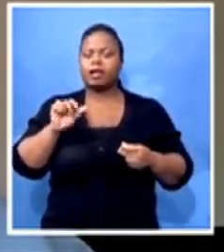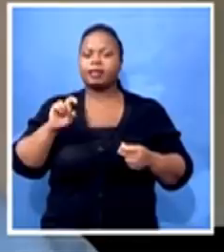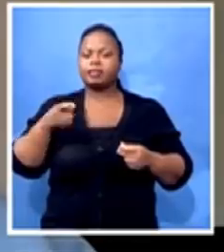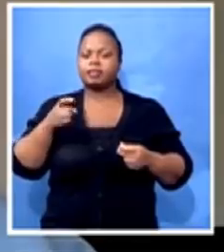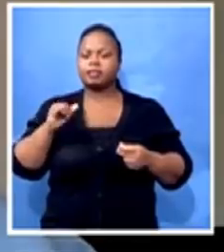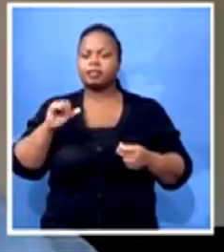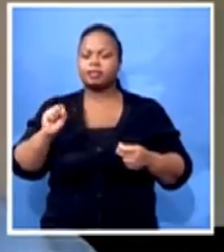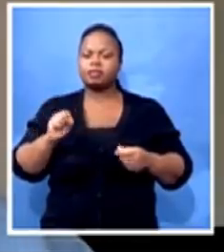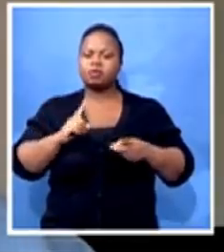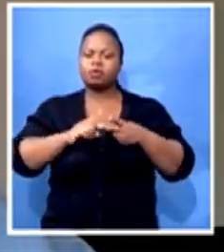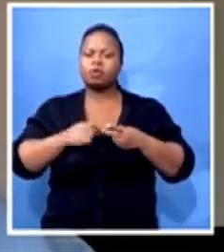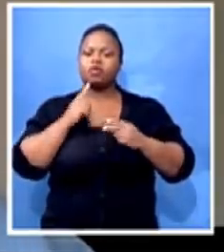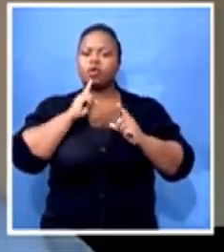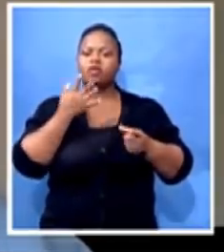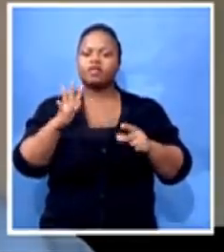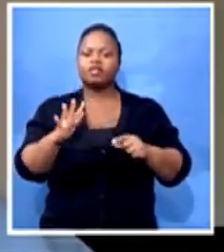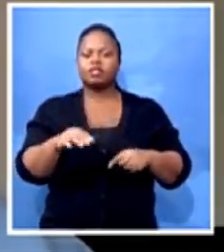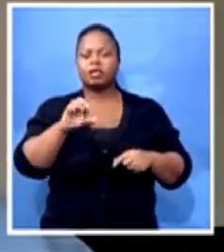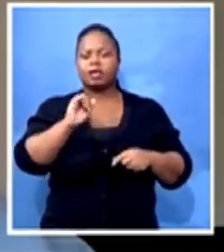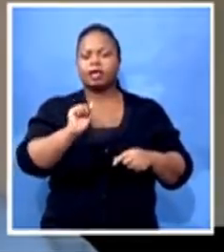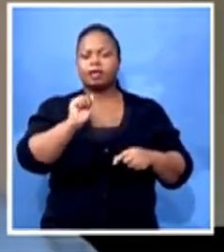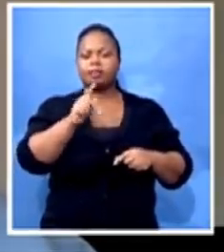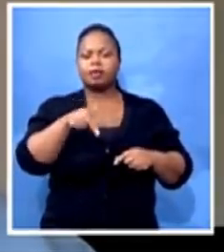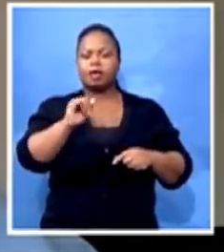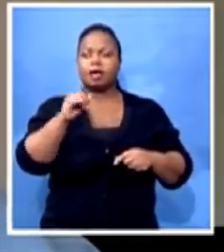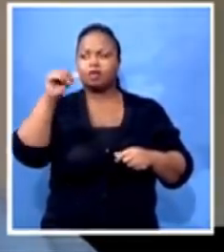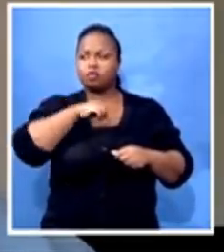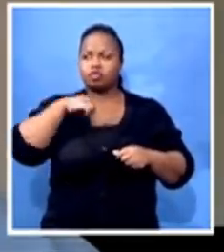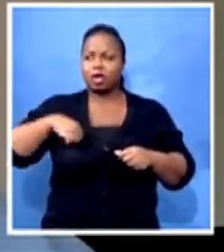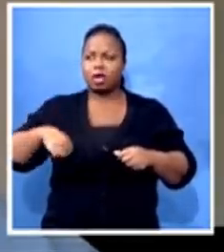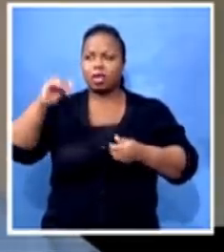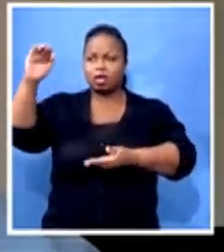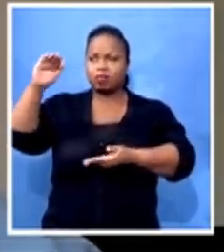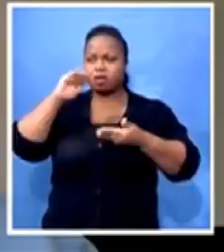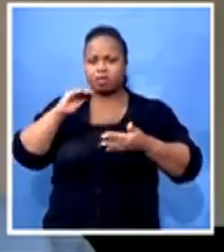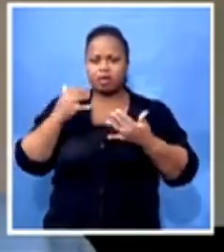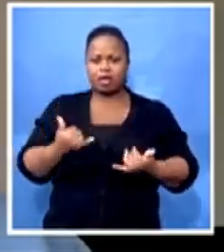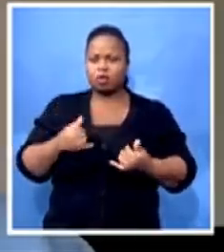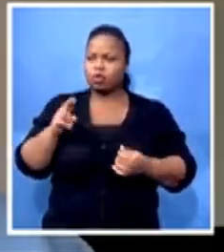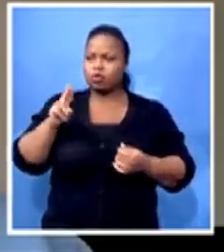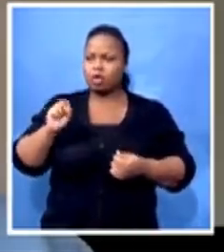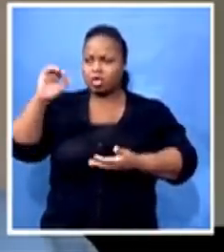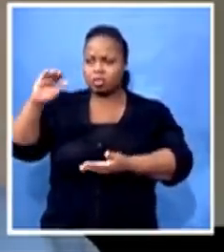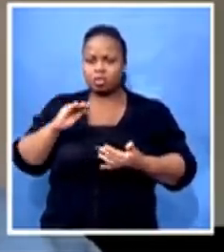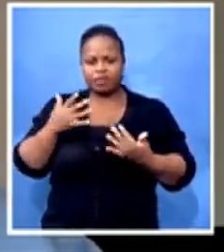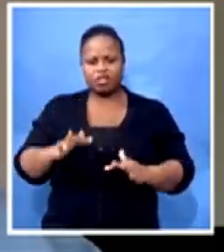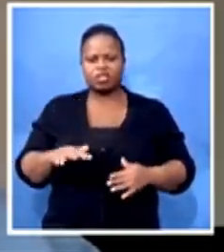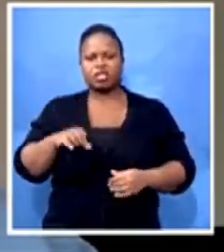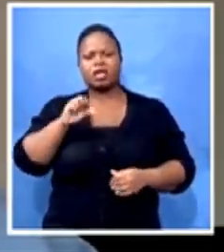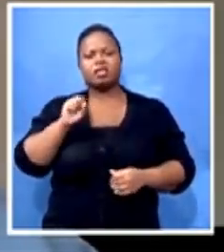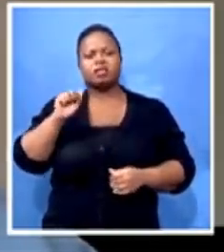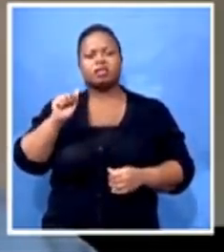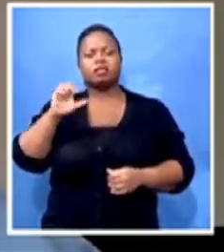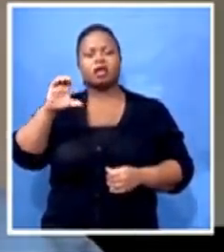API from China and the US, which has just been released now. So the capability is there in the country for us